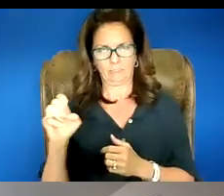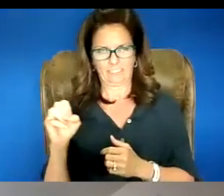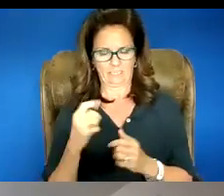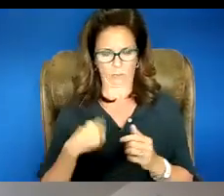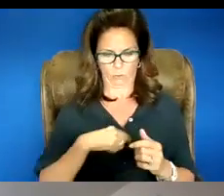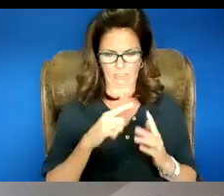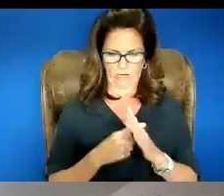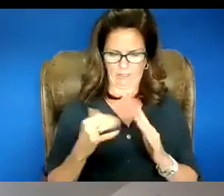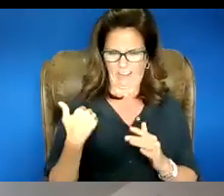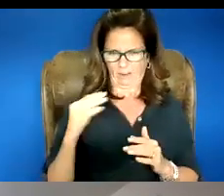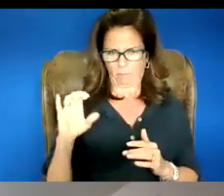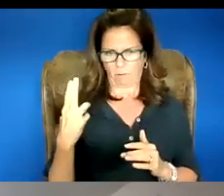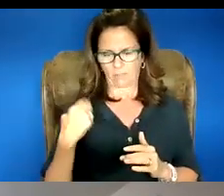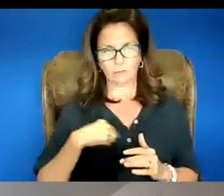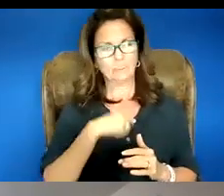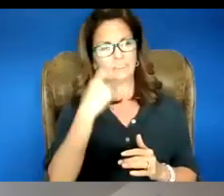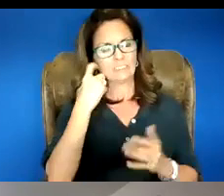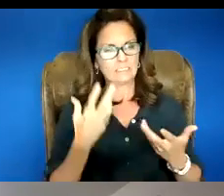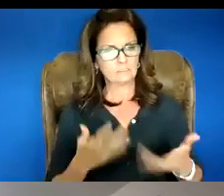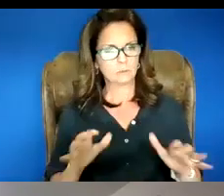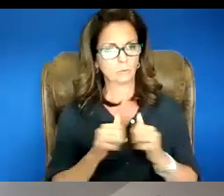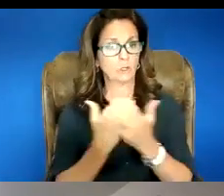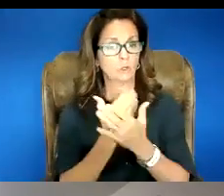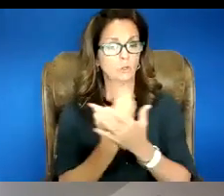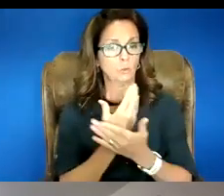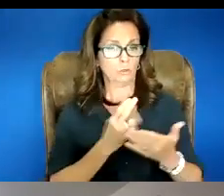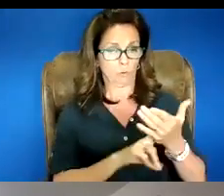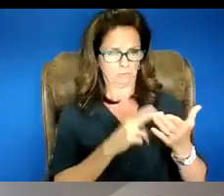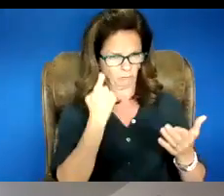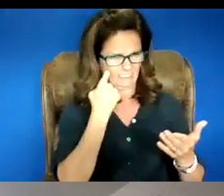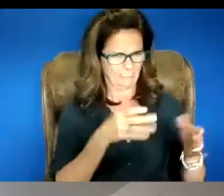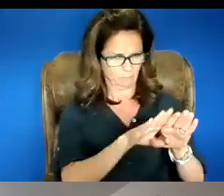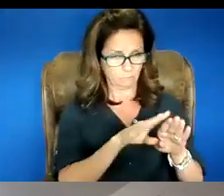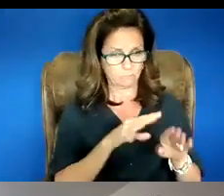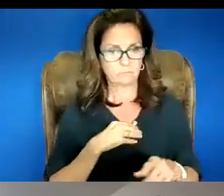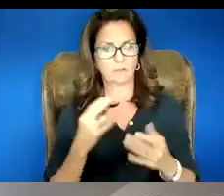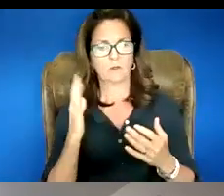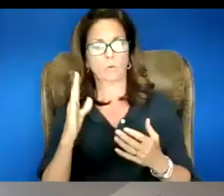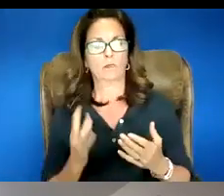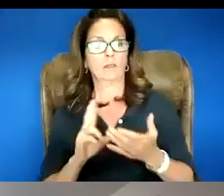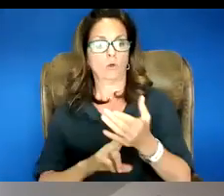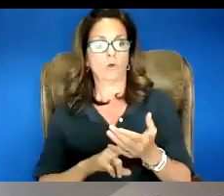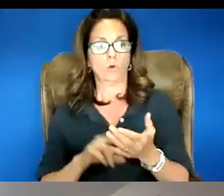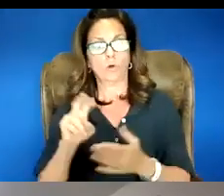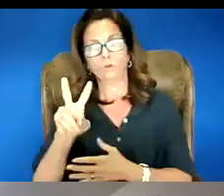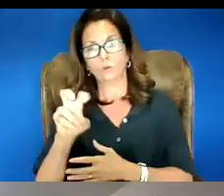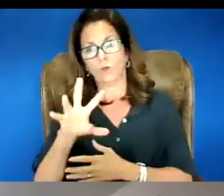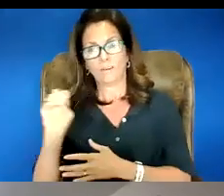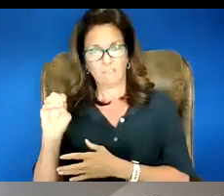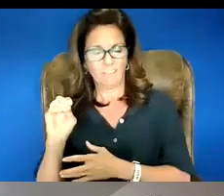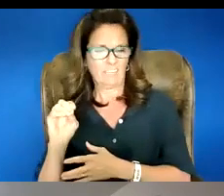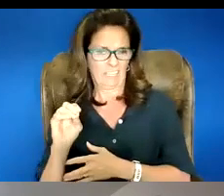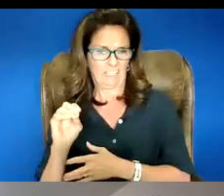that up to new enrollments. And now we're going to enroll another 100 to 150. We'll see what we have capacity